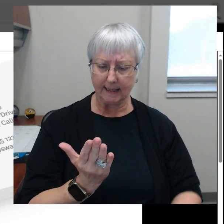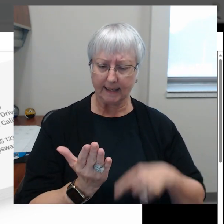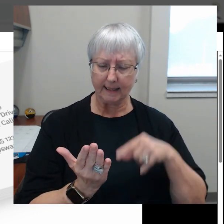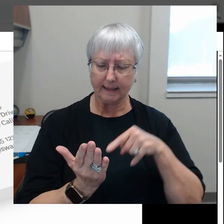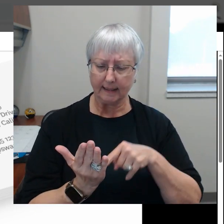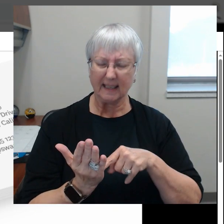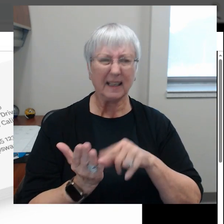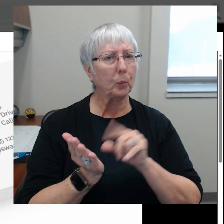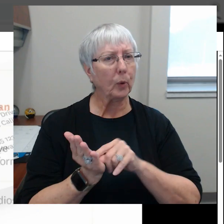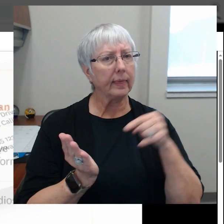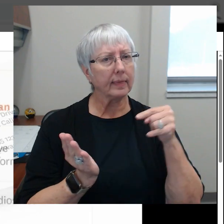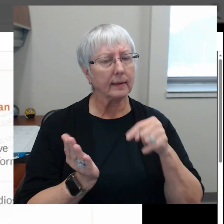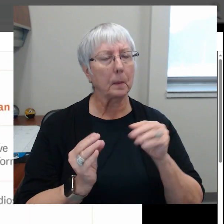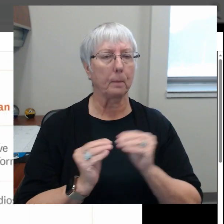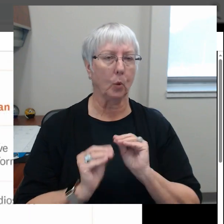form.